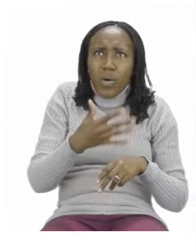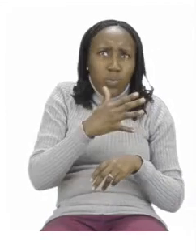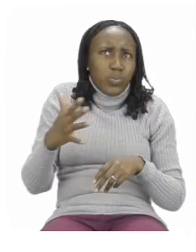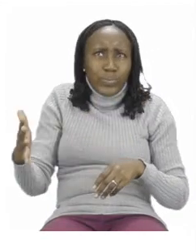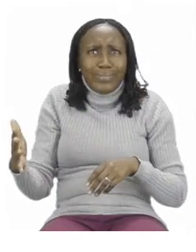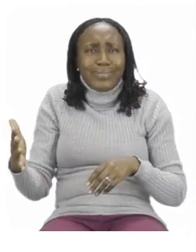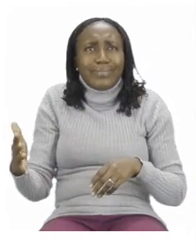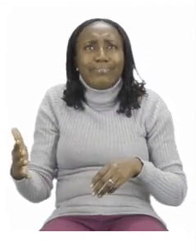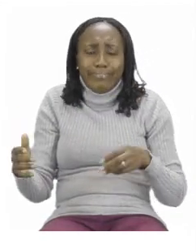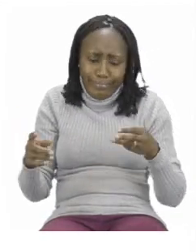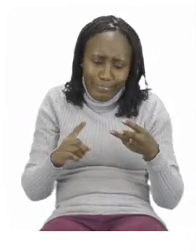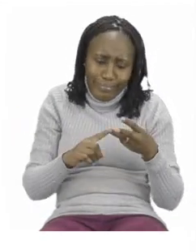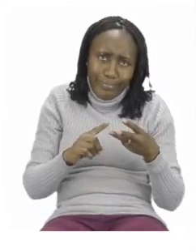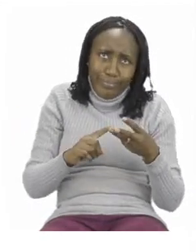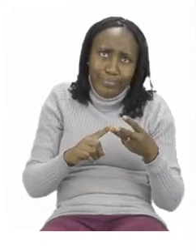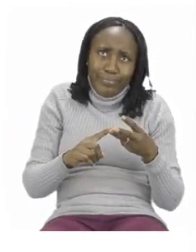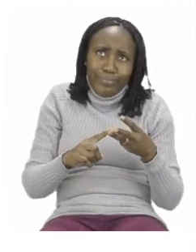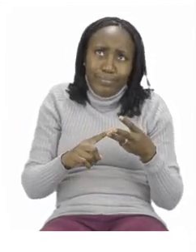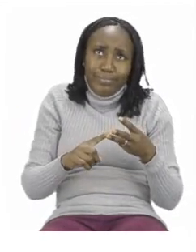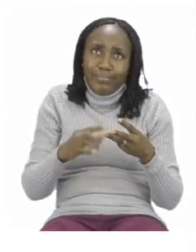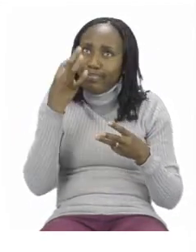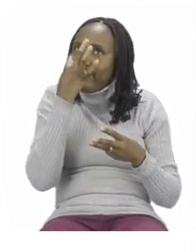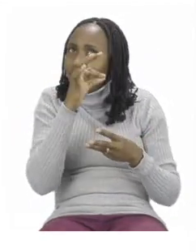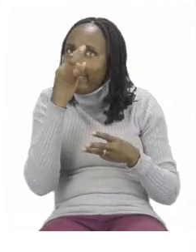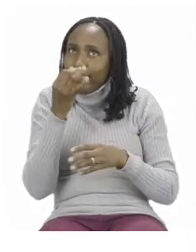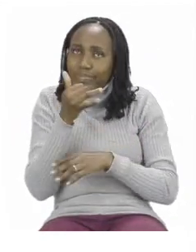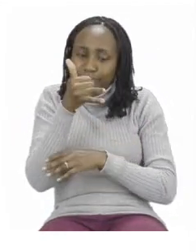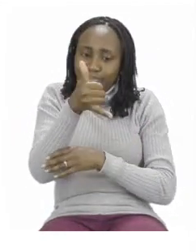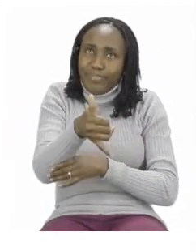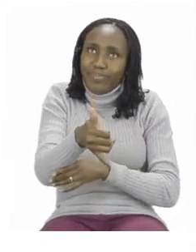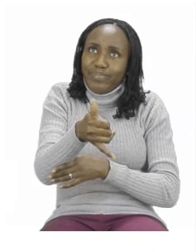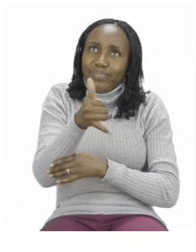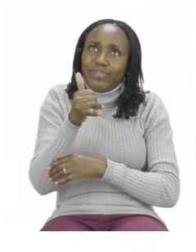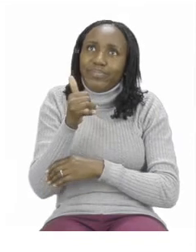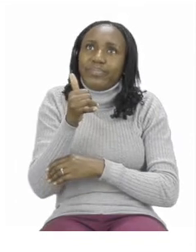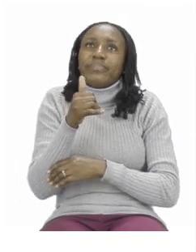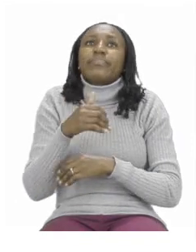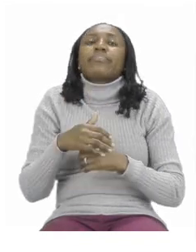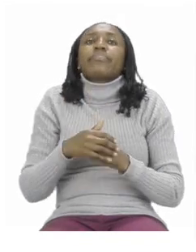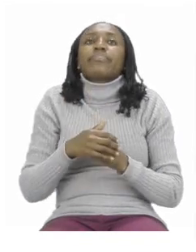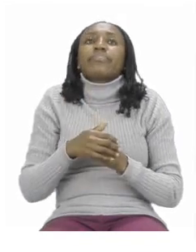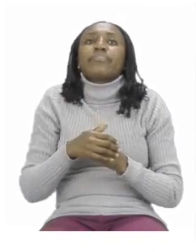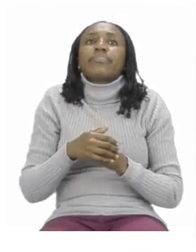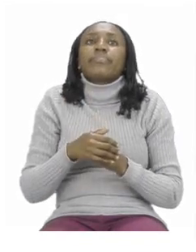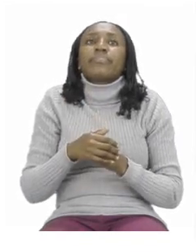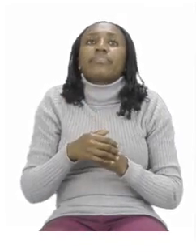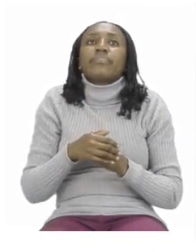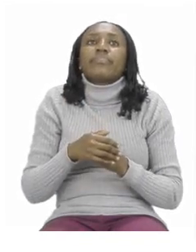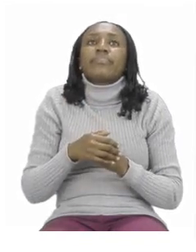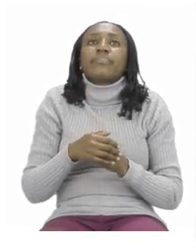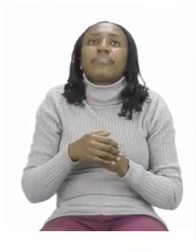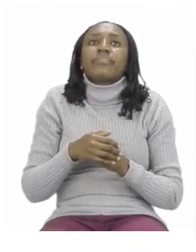then we have a picture of a flower being watered. Then